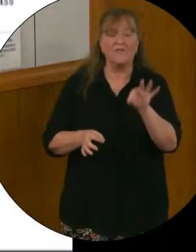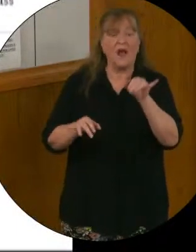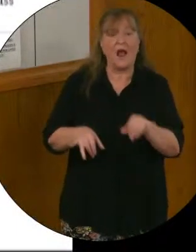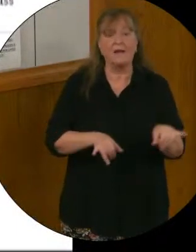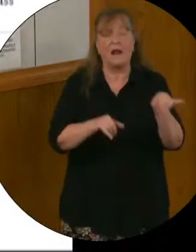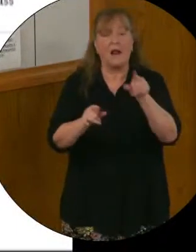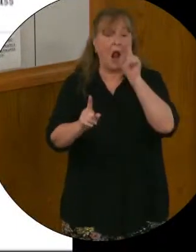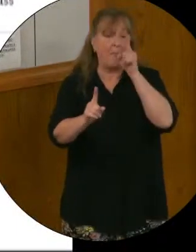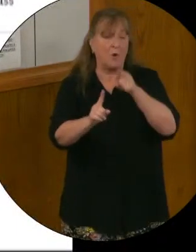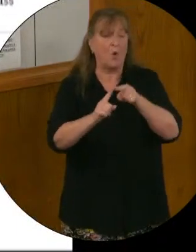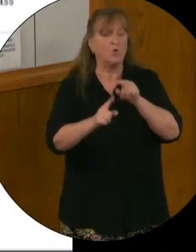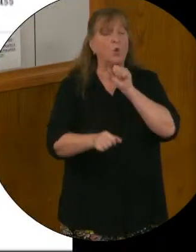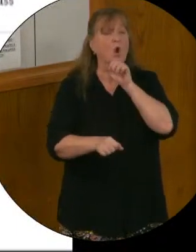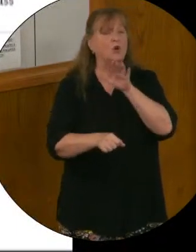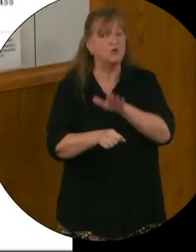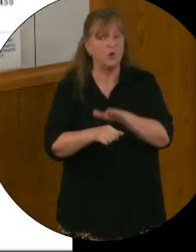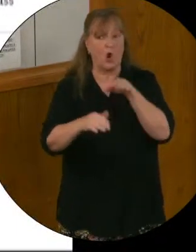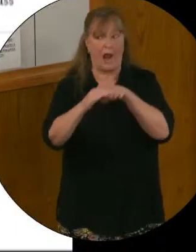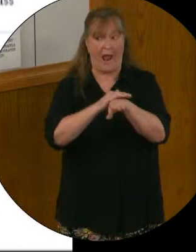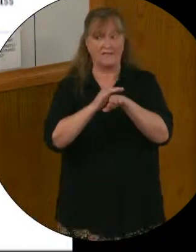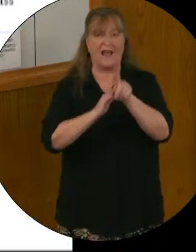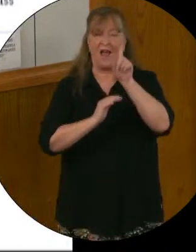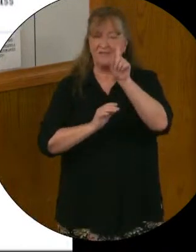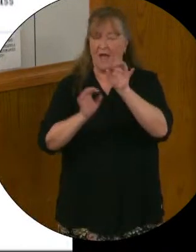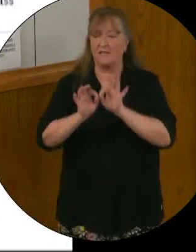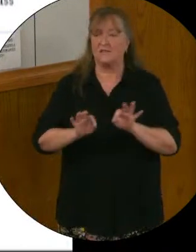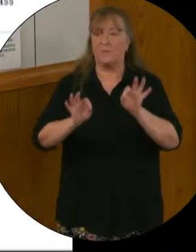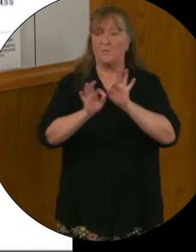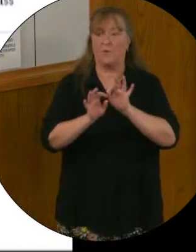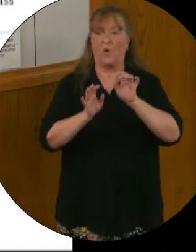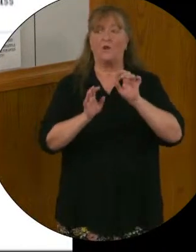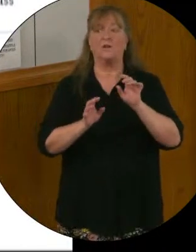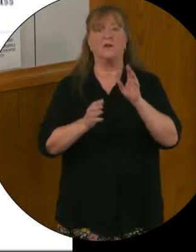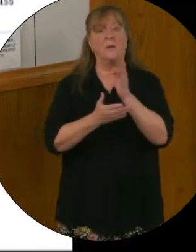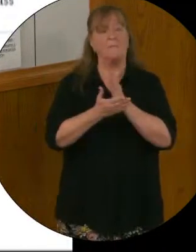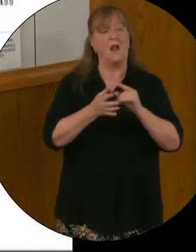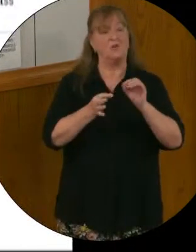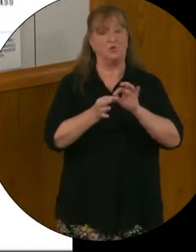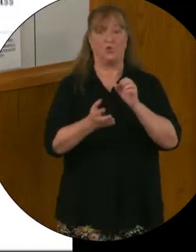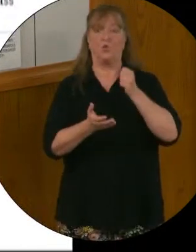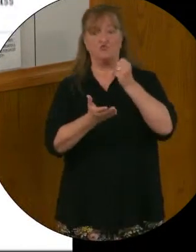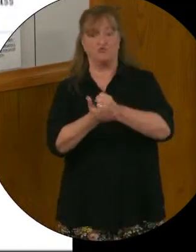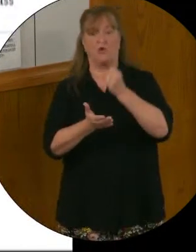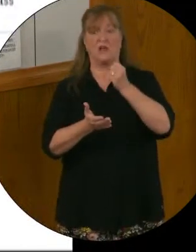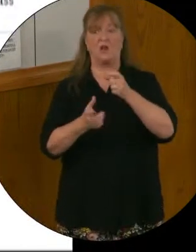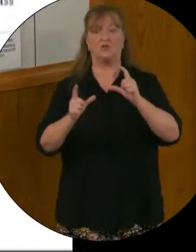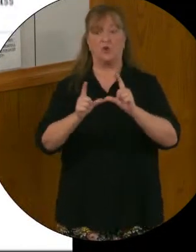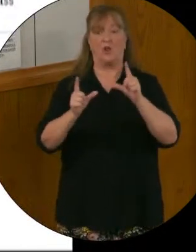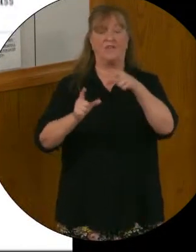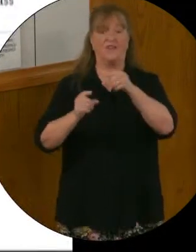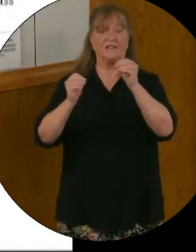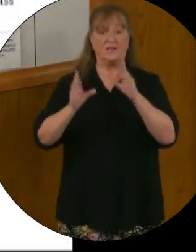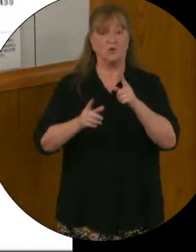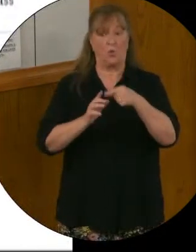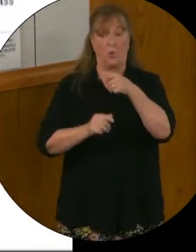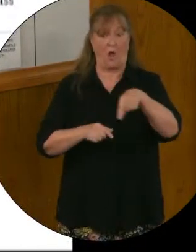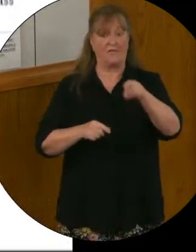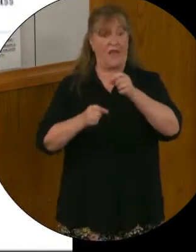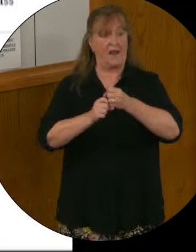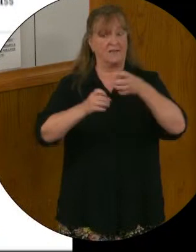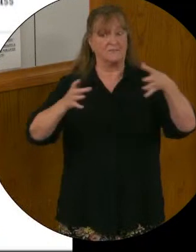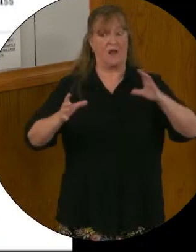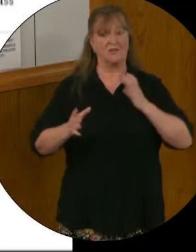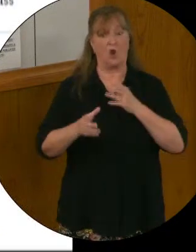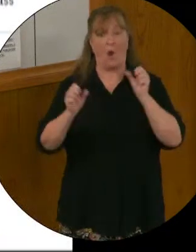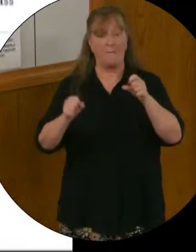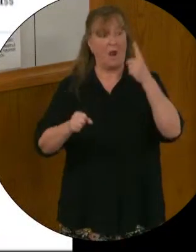to ensuring access. So that's a key piece to credentialing our teachers, is that once they're credentialed, that expands our ability